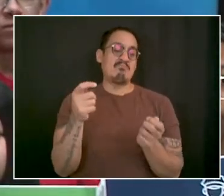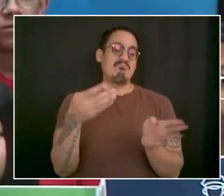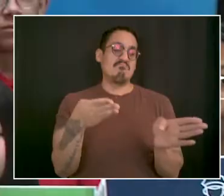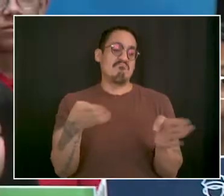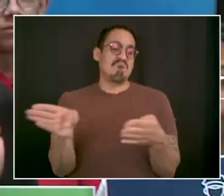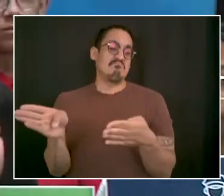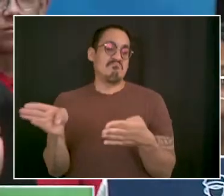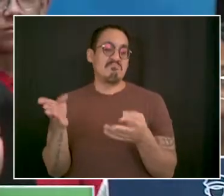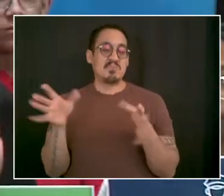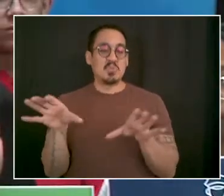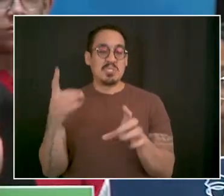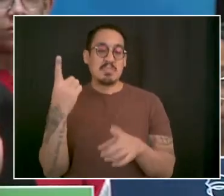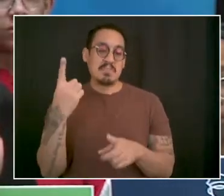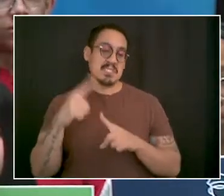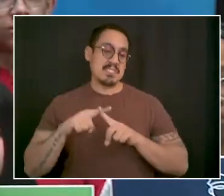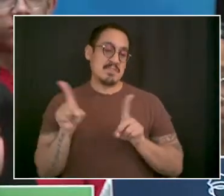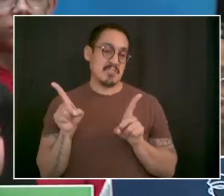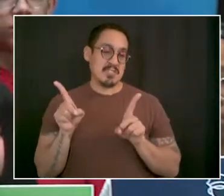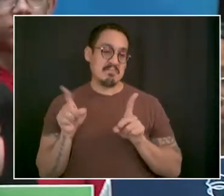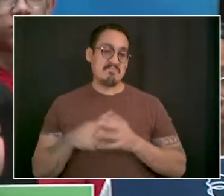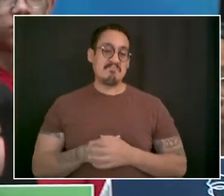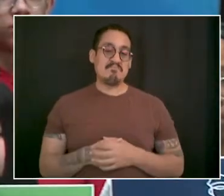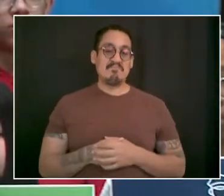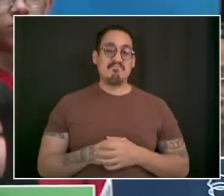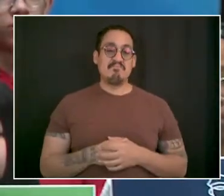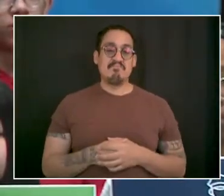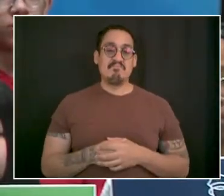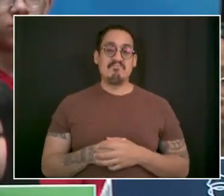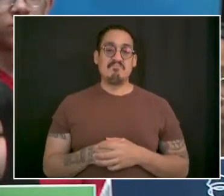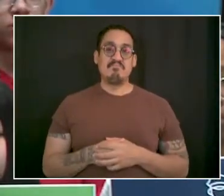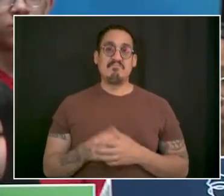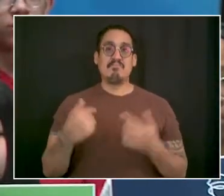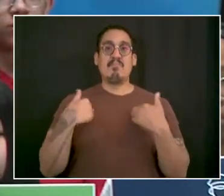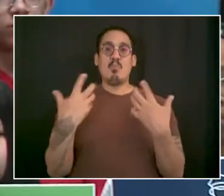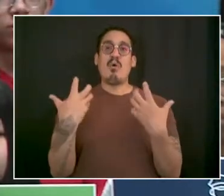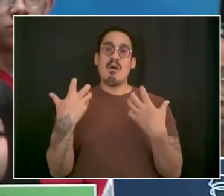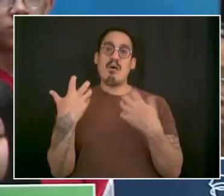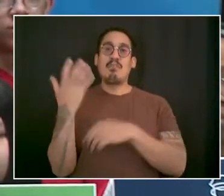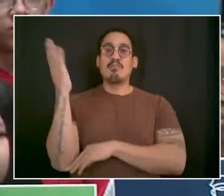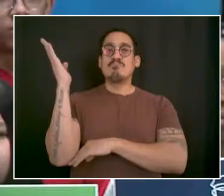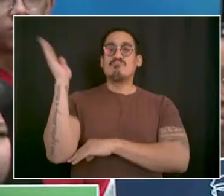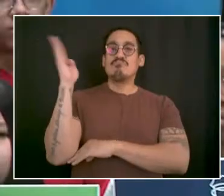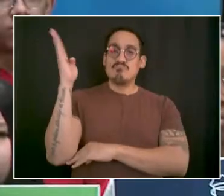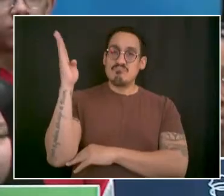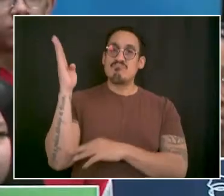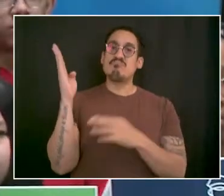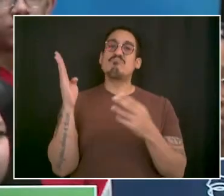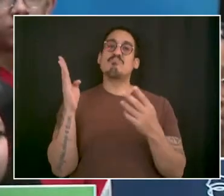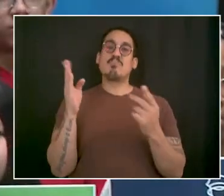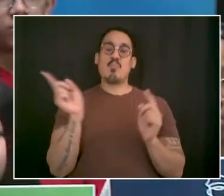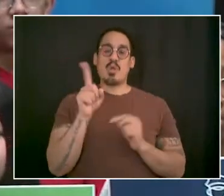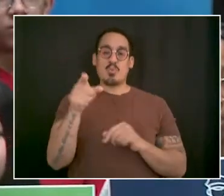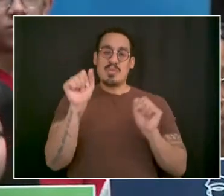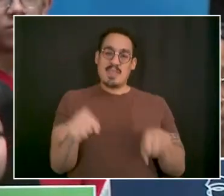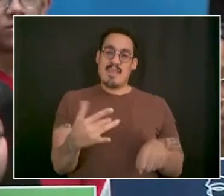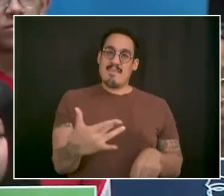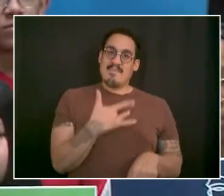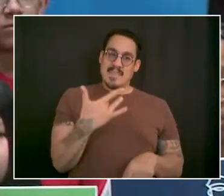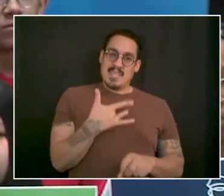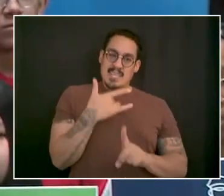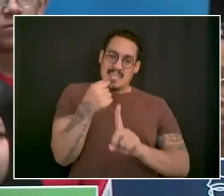to deliver it in a place where you will soon be able to feel the impacts of our